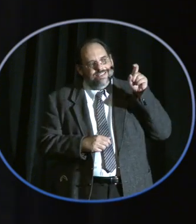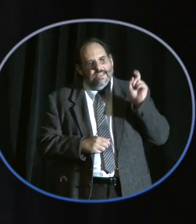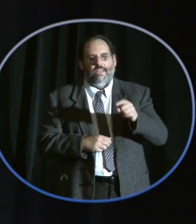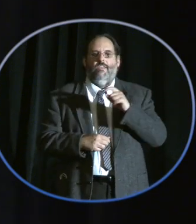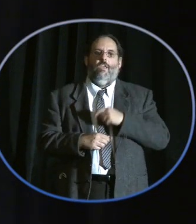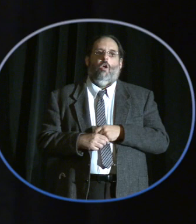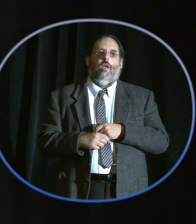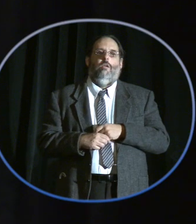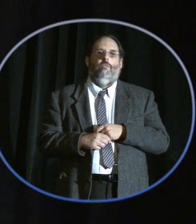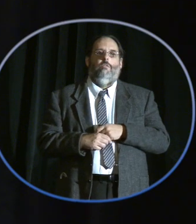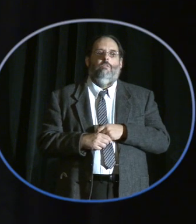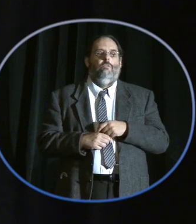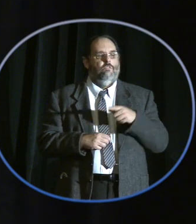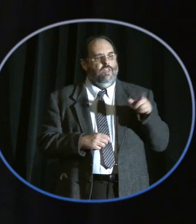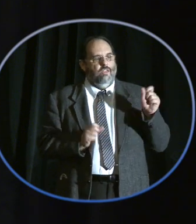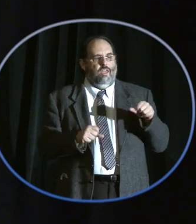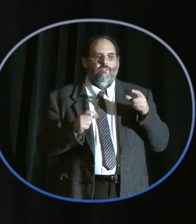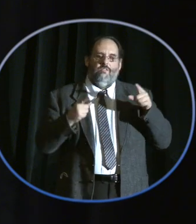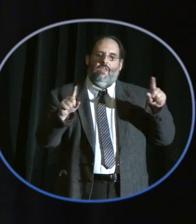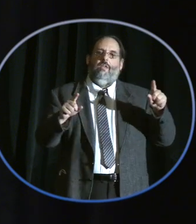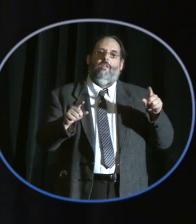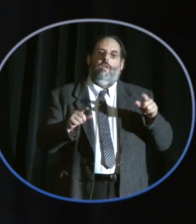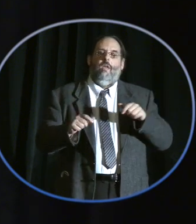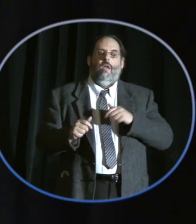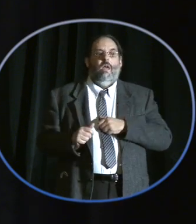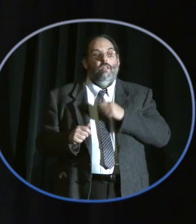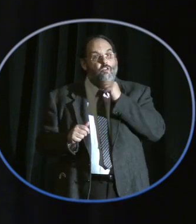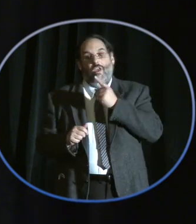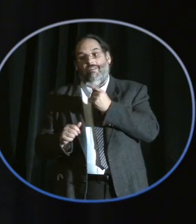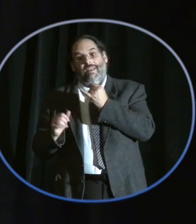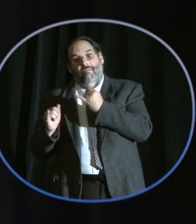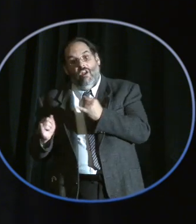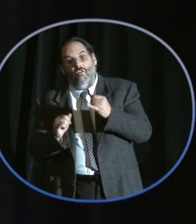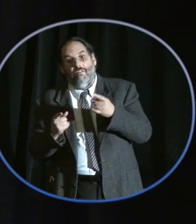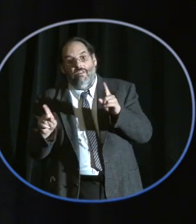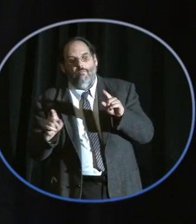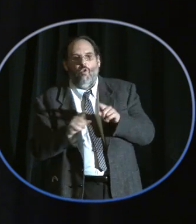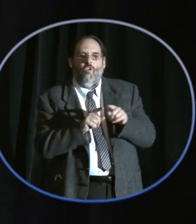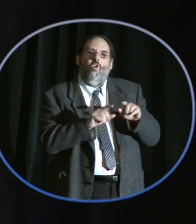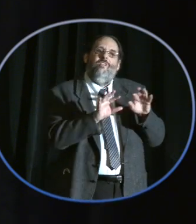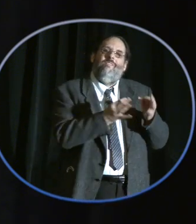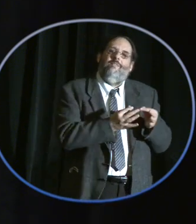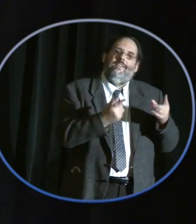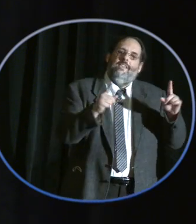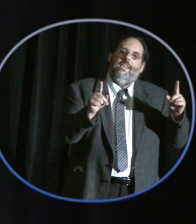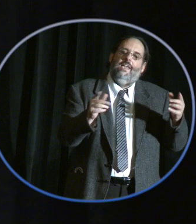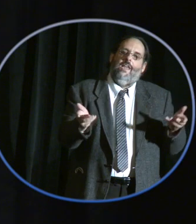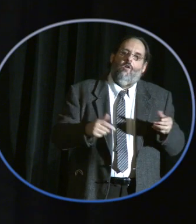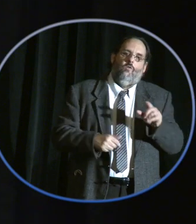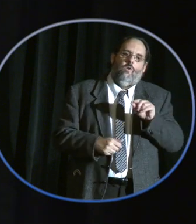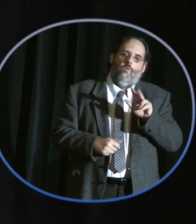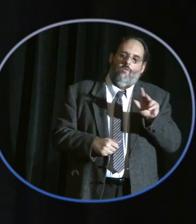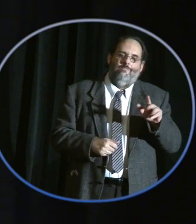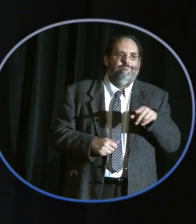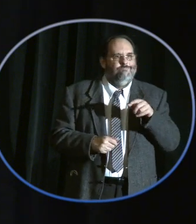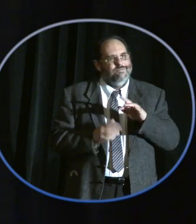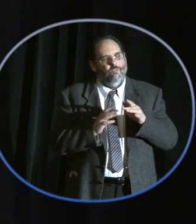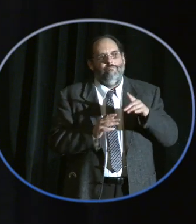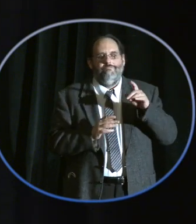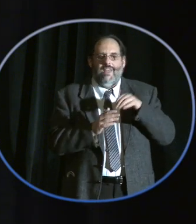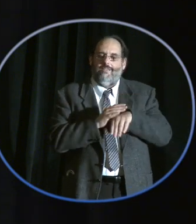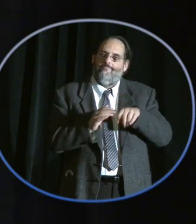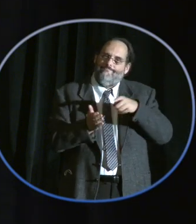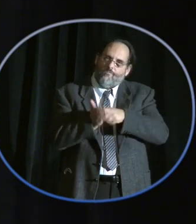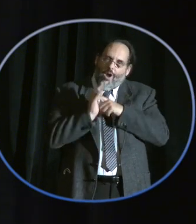necessary good to be able to succeed and thrive, not just as an individual, but a family in 2023. And the digital divide